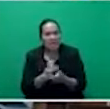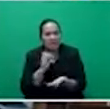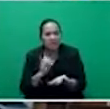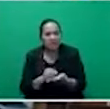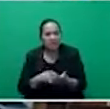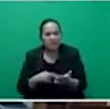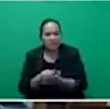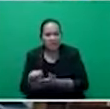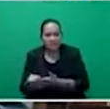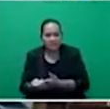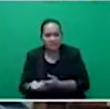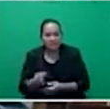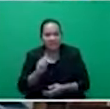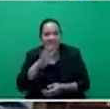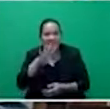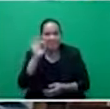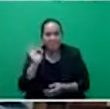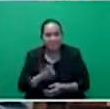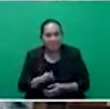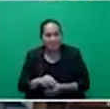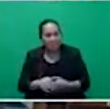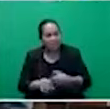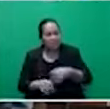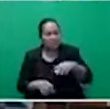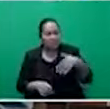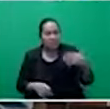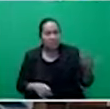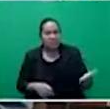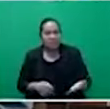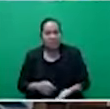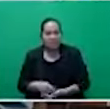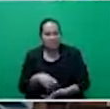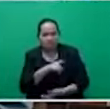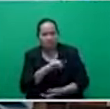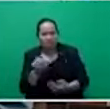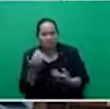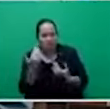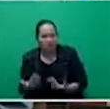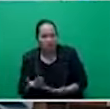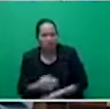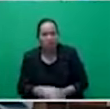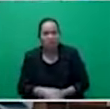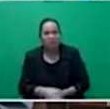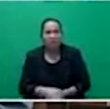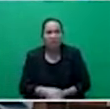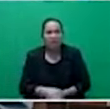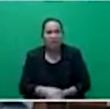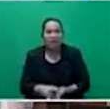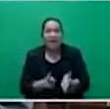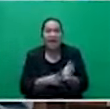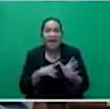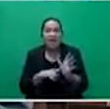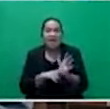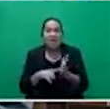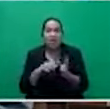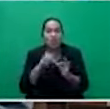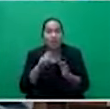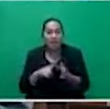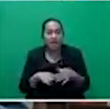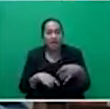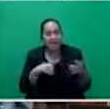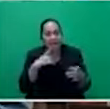Times, cut 10% pay. Honourable, not honourable, I will say honourable is no longer, well, never was honourable. Narumbe has said that we should cut down civil